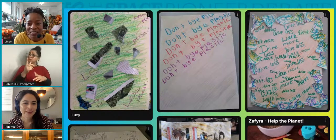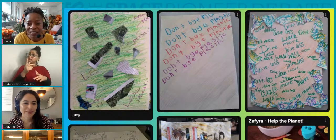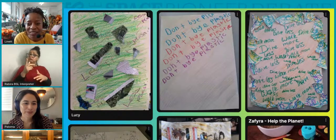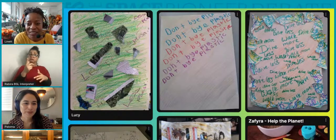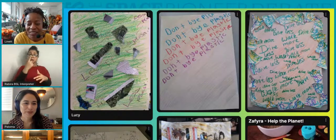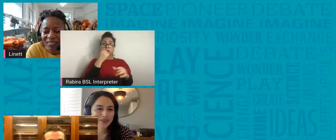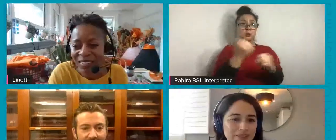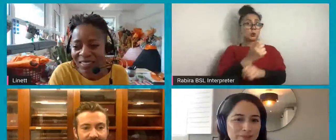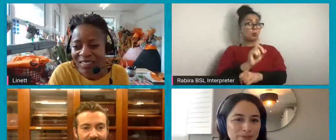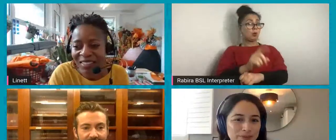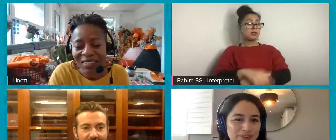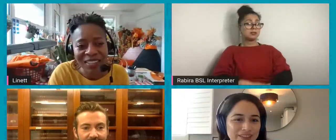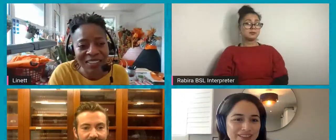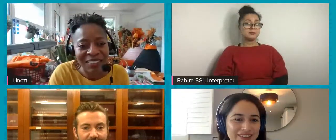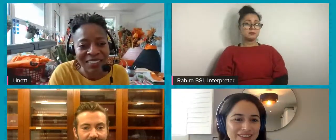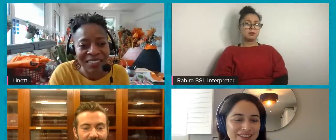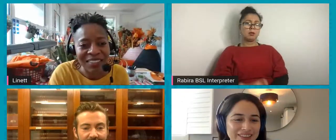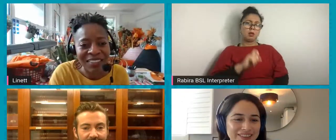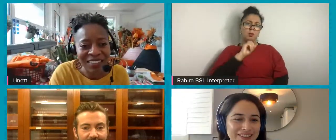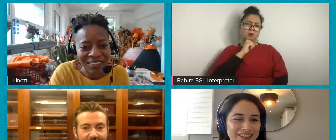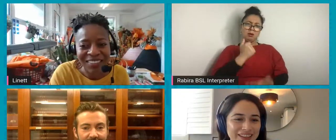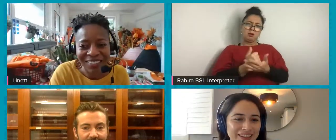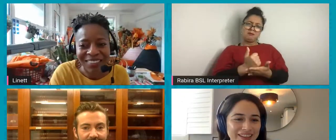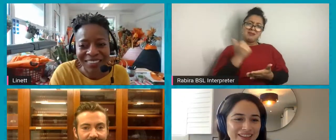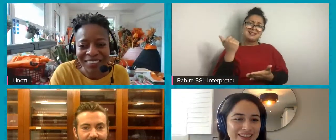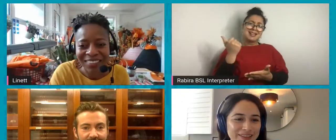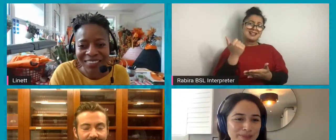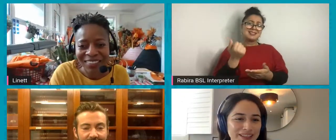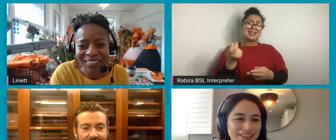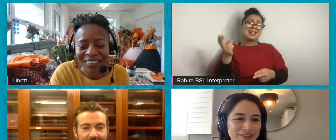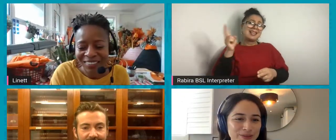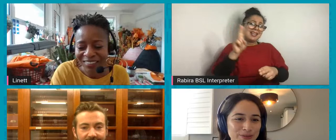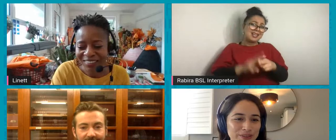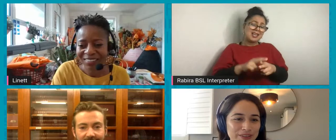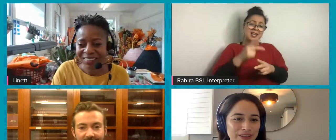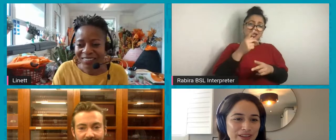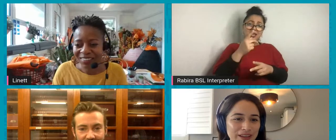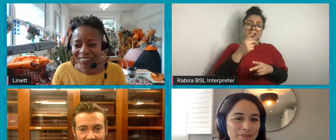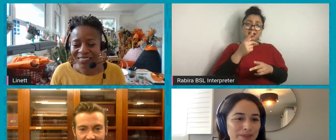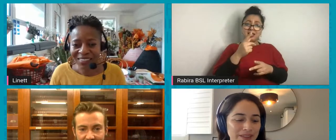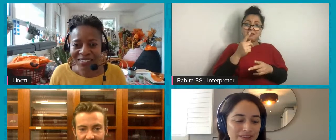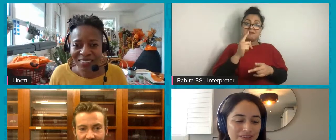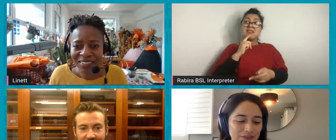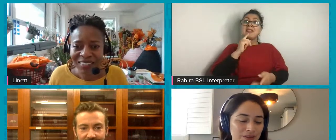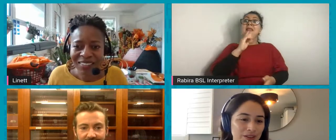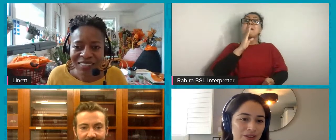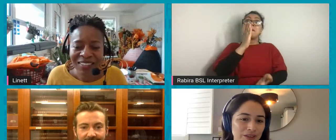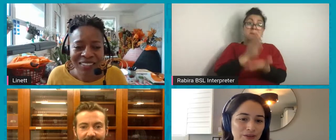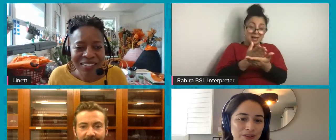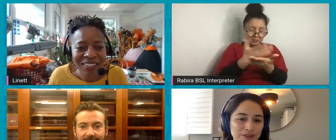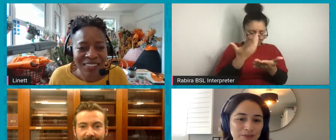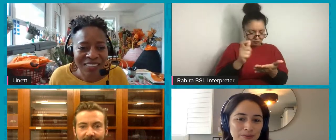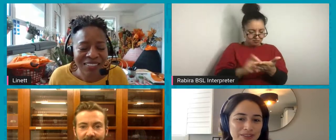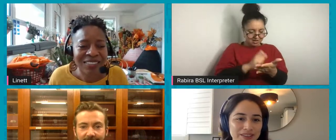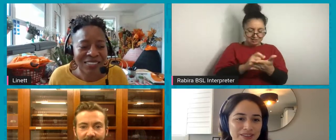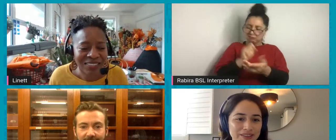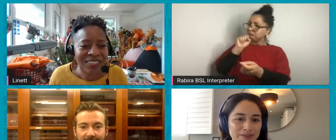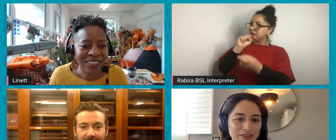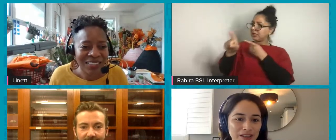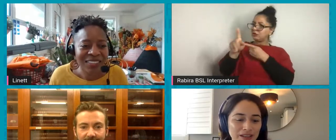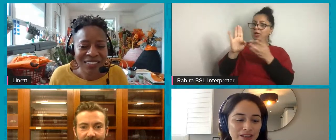Well, I think it would be great if people send this as a pledge to their MPs or local